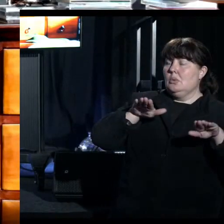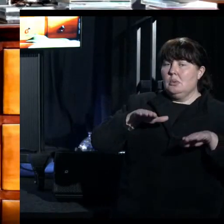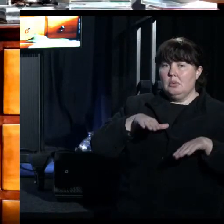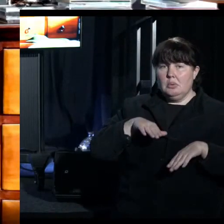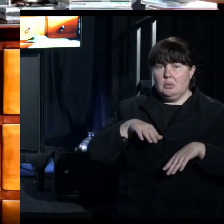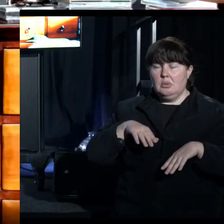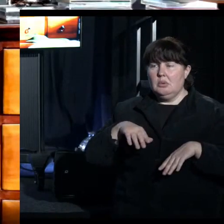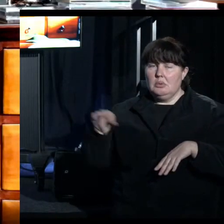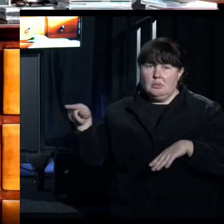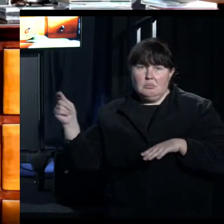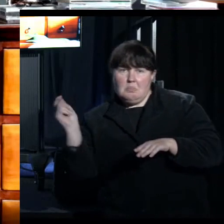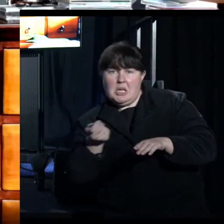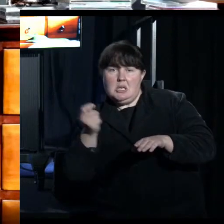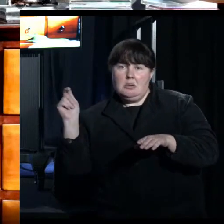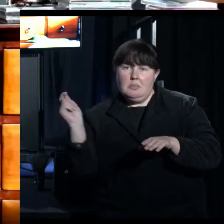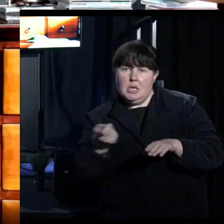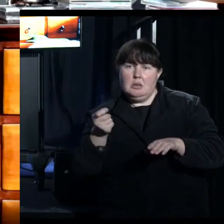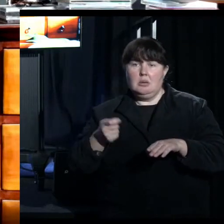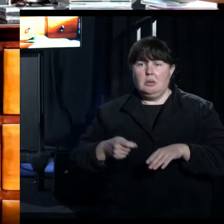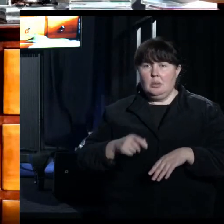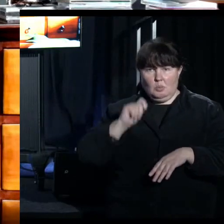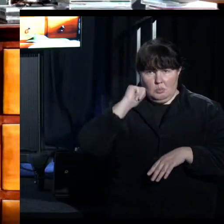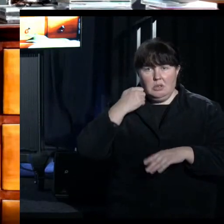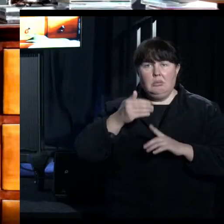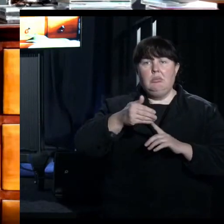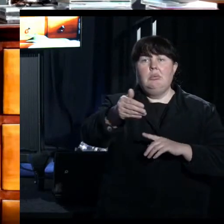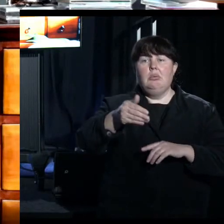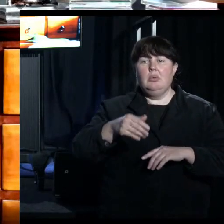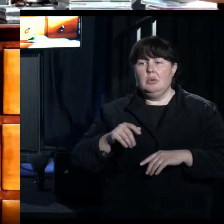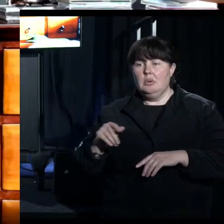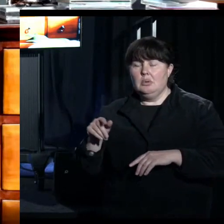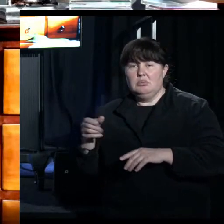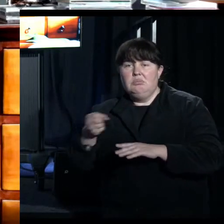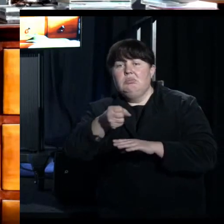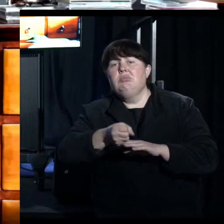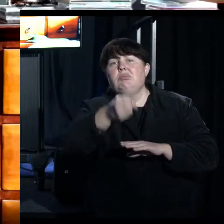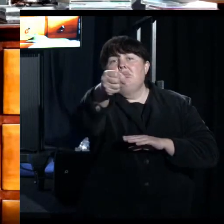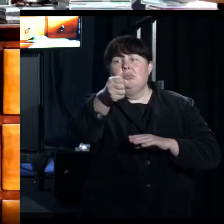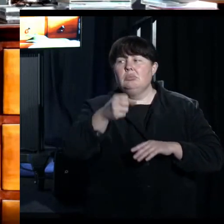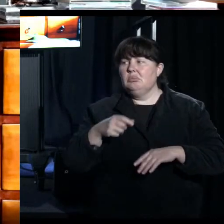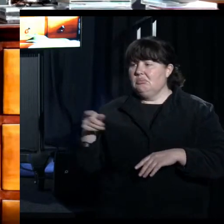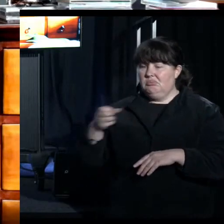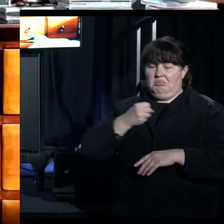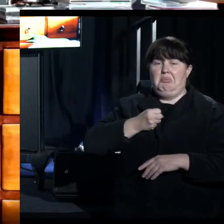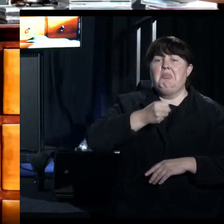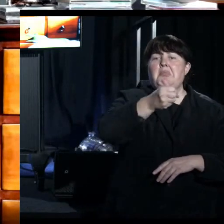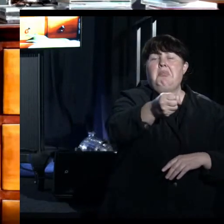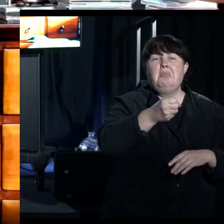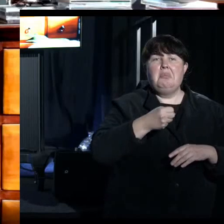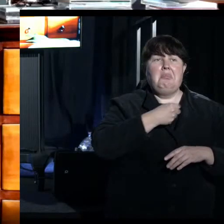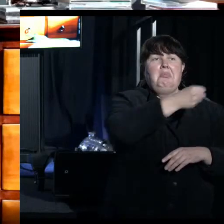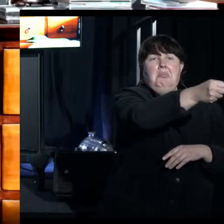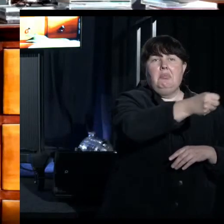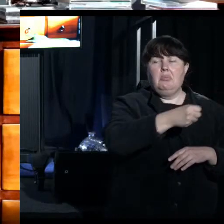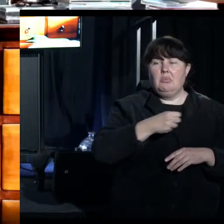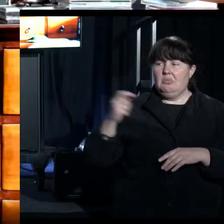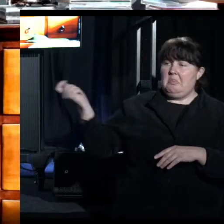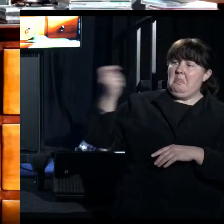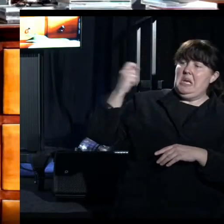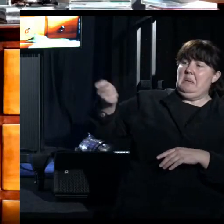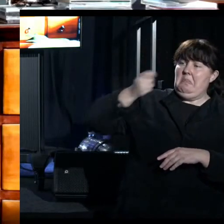growing. We were growing. They were beating. You were hidden. You were being